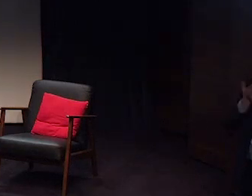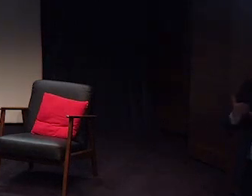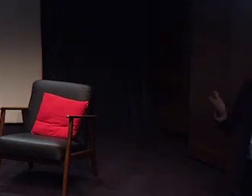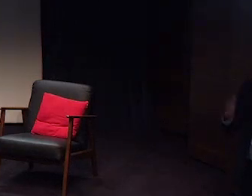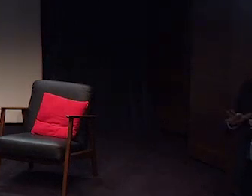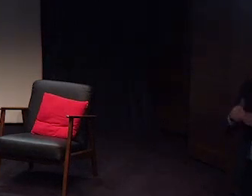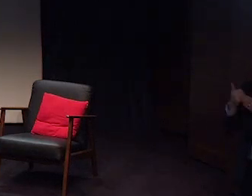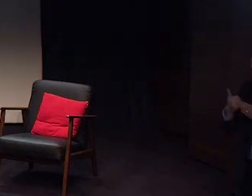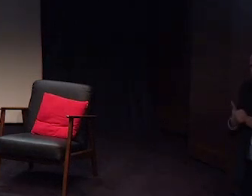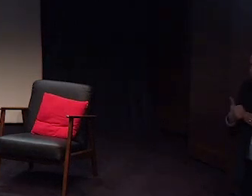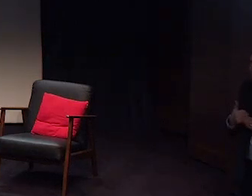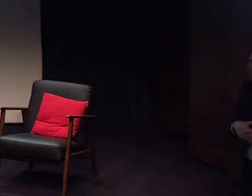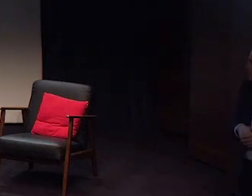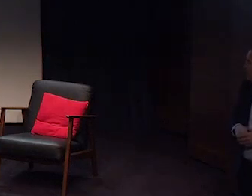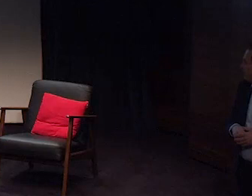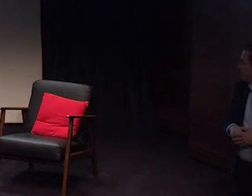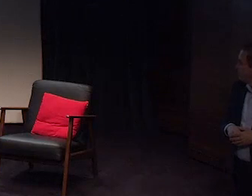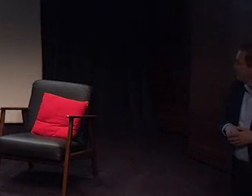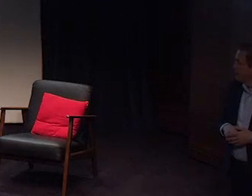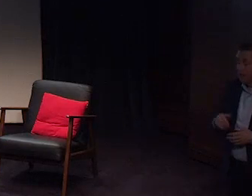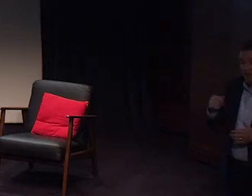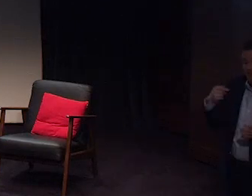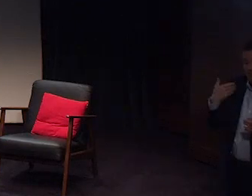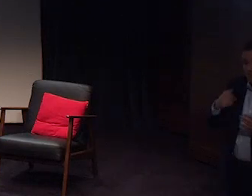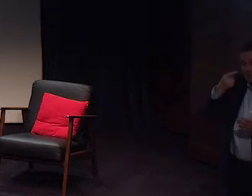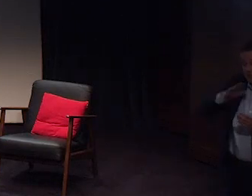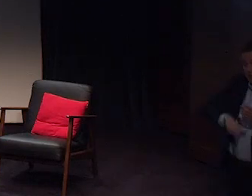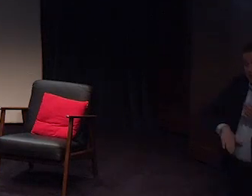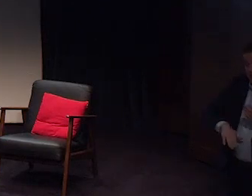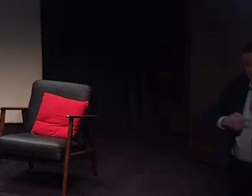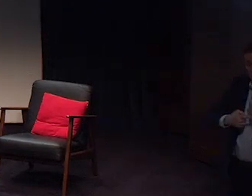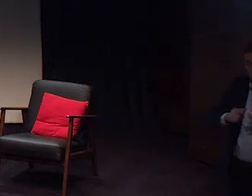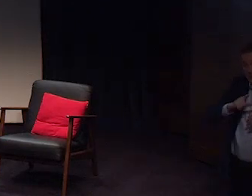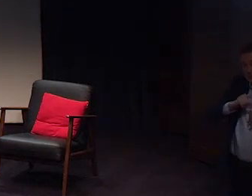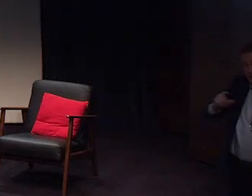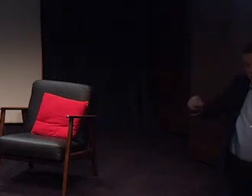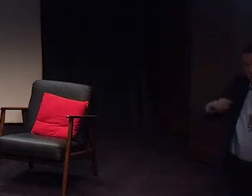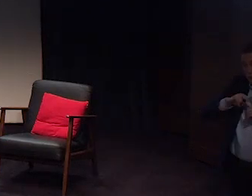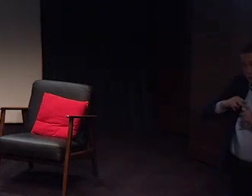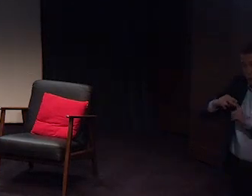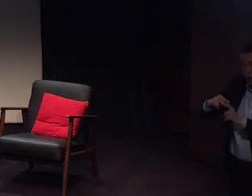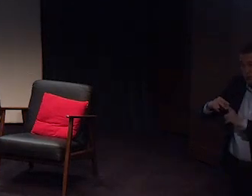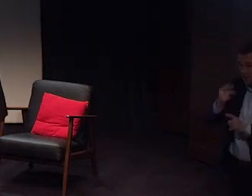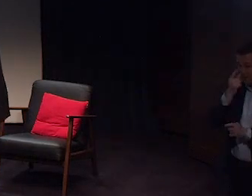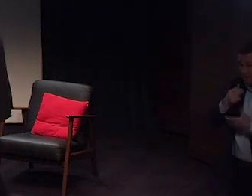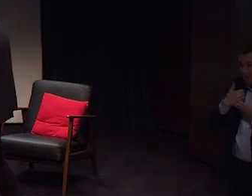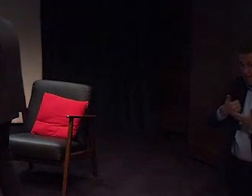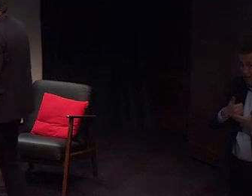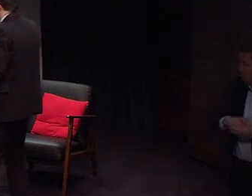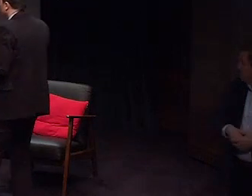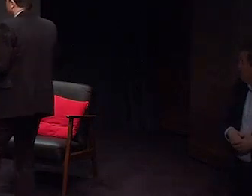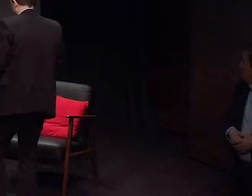the gesture that saves. This experience shows that digital tools can also help us.